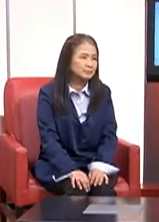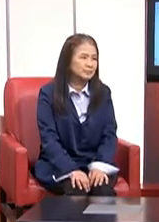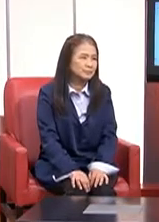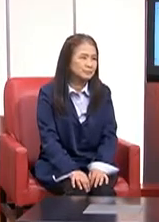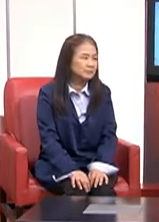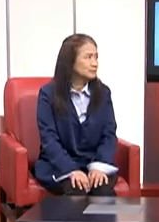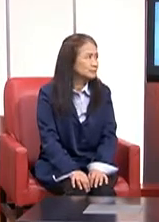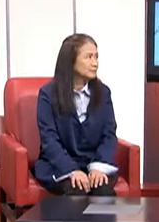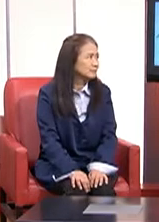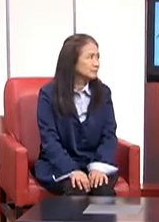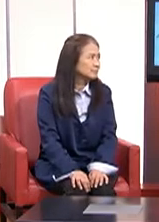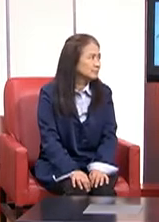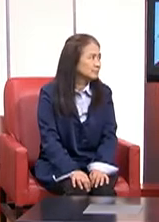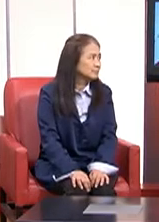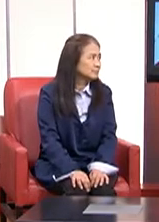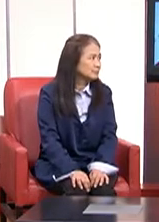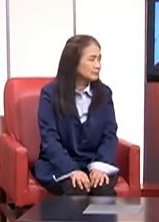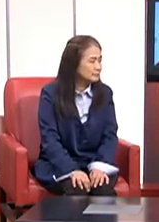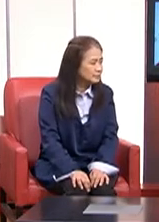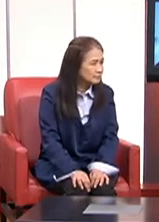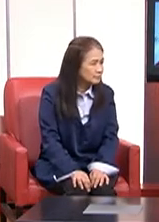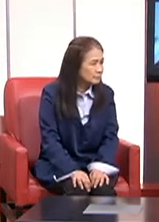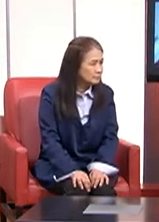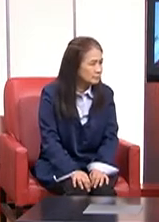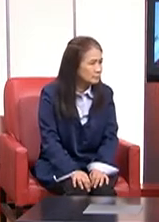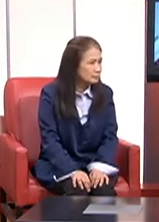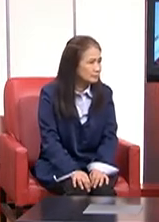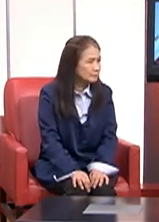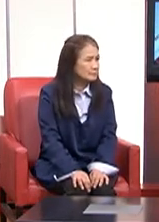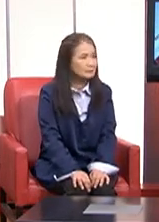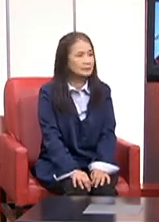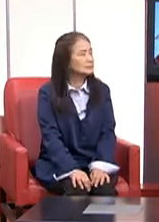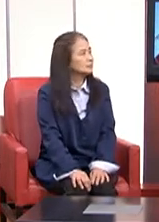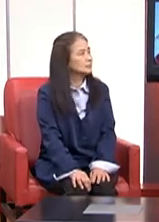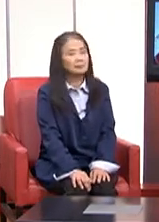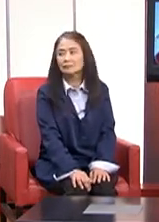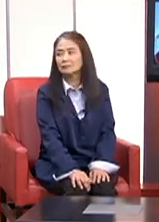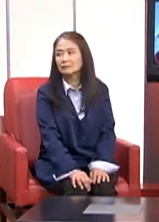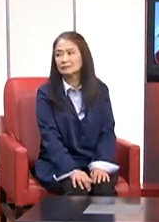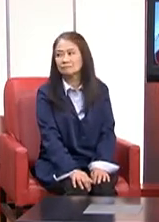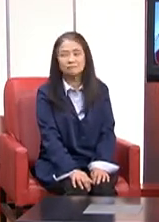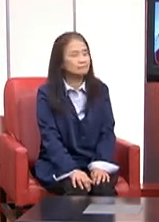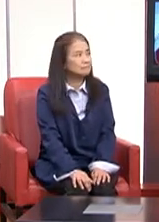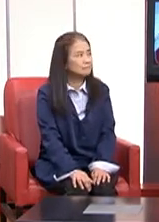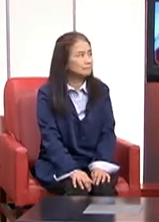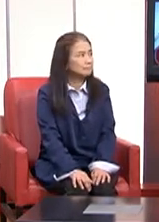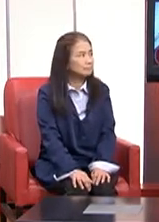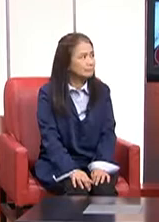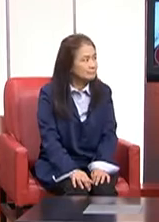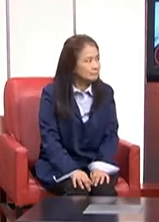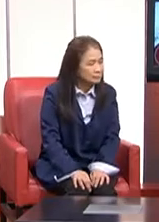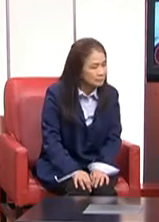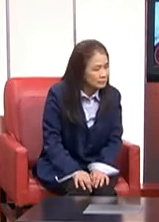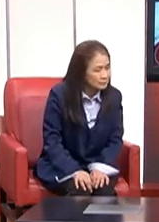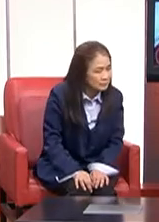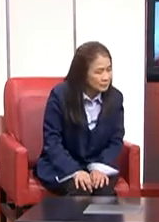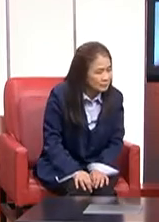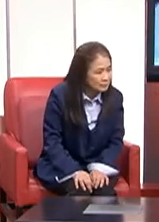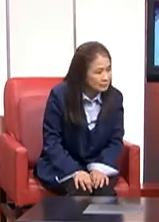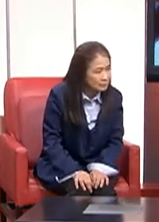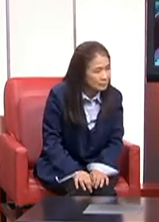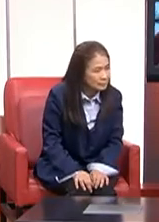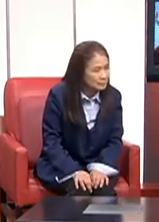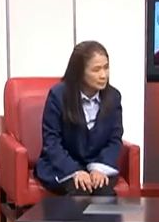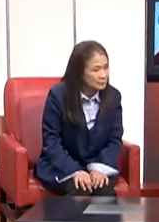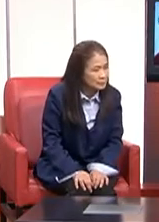principalmente. Perfecto, bueno, pues la primera pregunta que tú nos vas a traducir, por supuesto. Which is